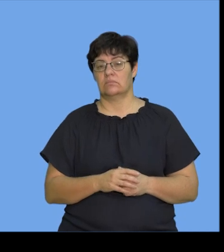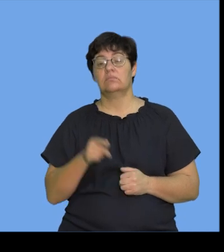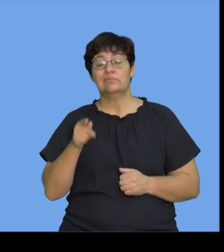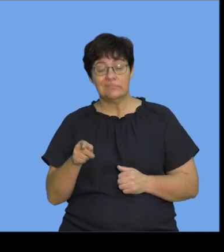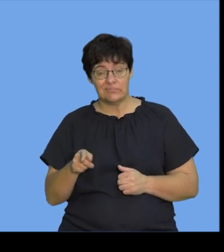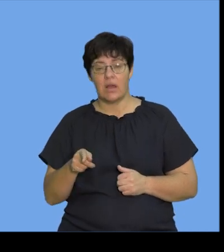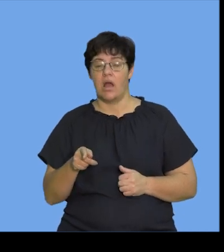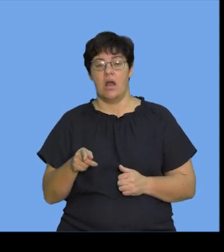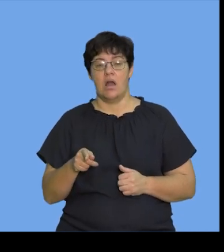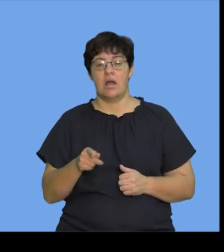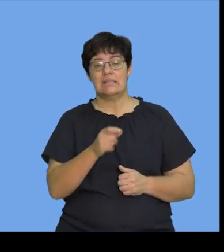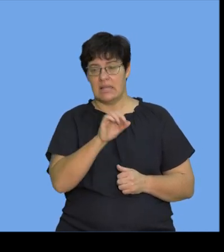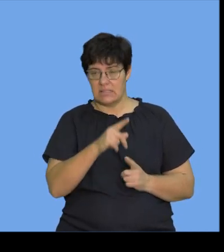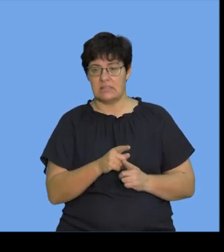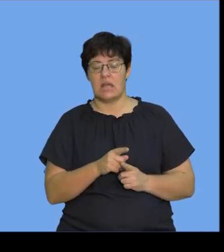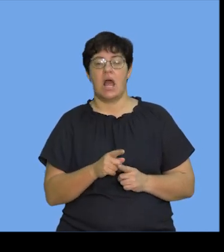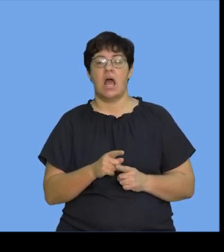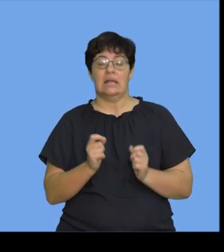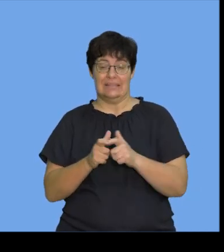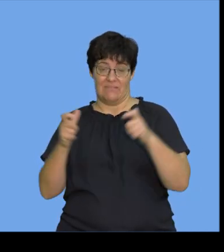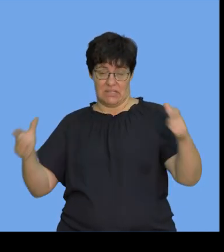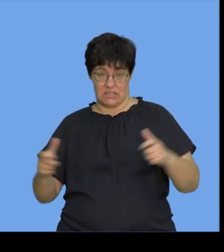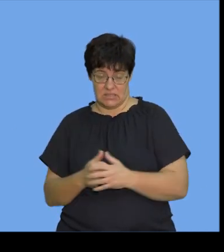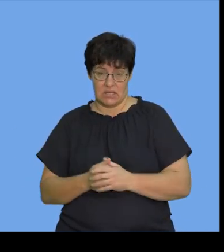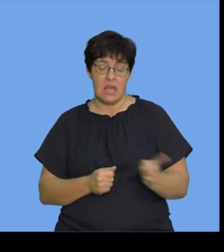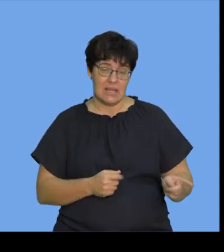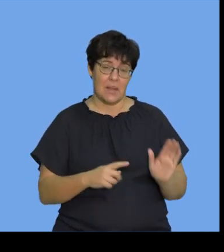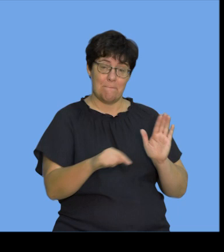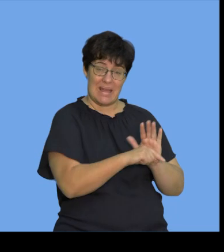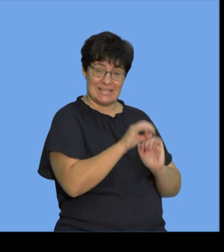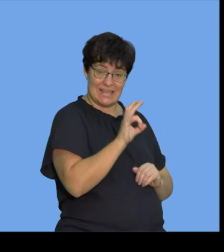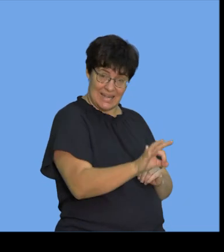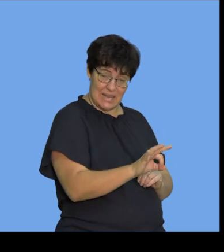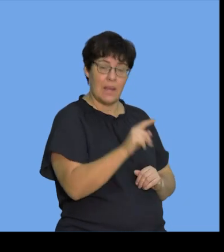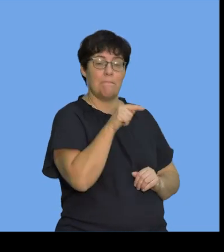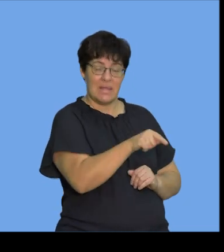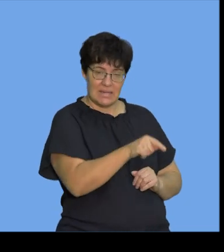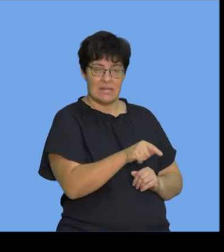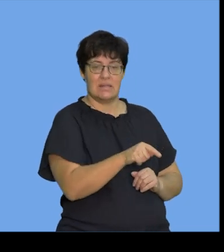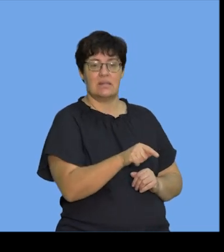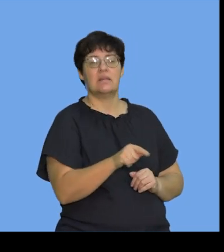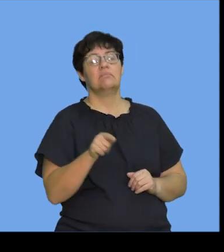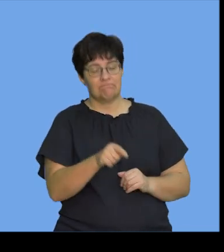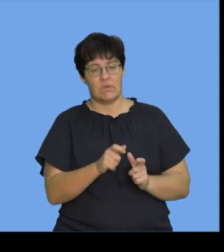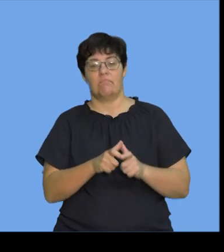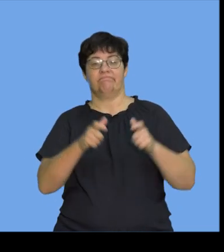series is actually diverging. If my r is like -3, that series is also